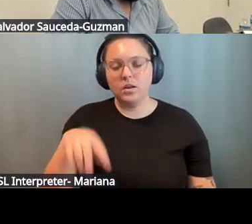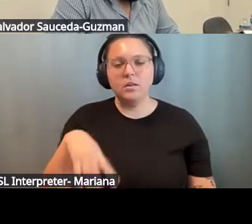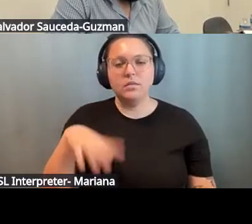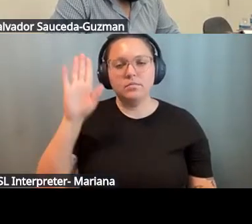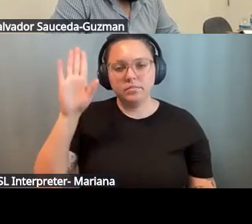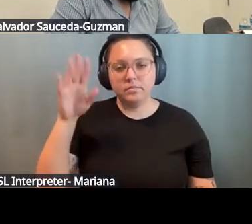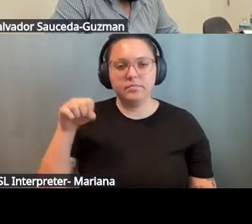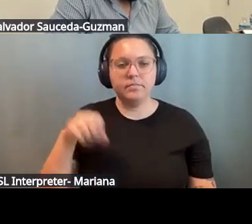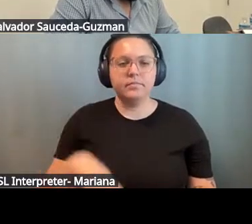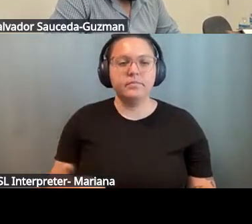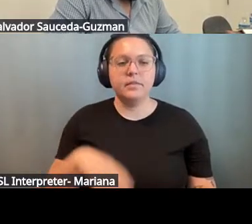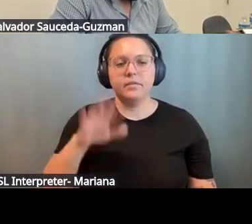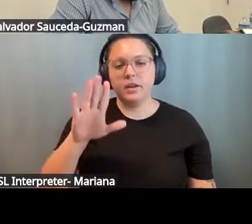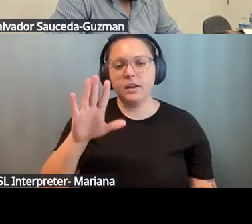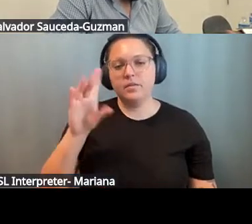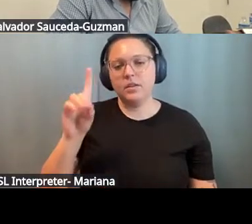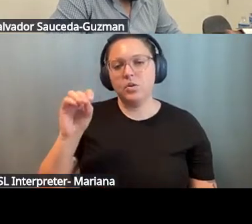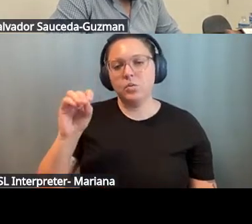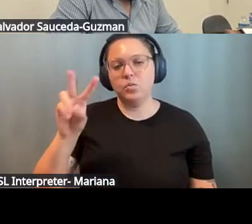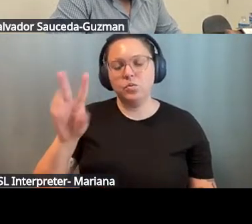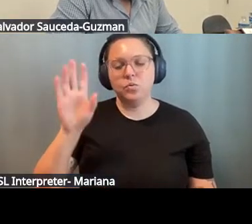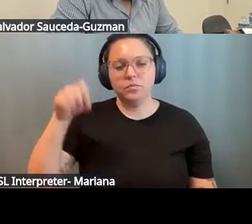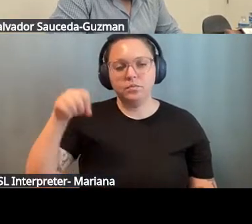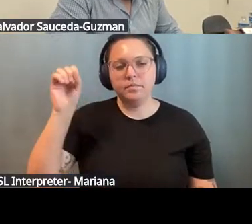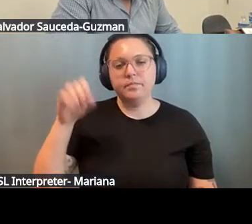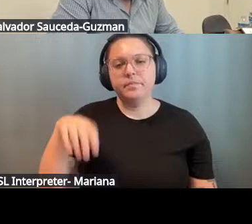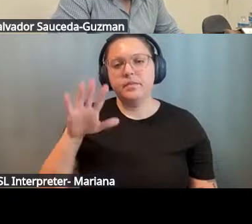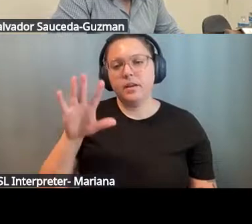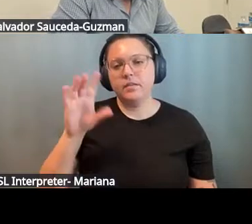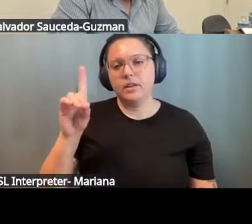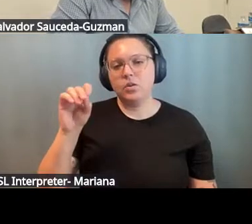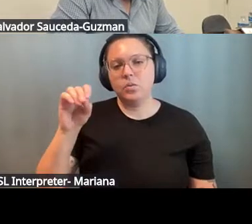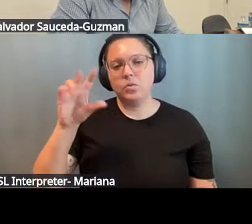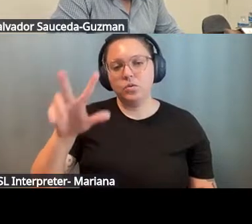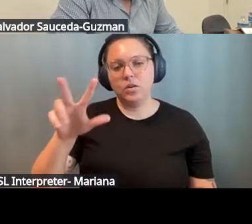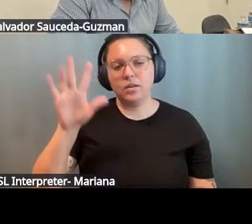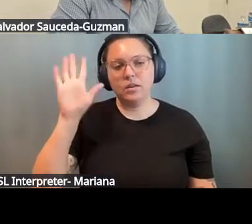5D02, Aye. 5D03, Aye.